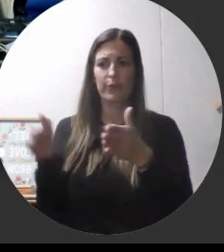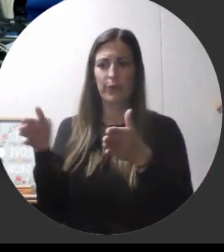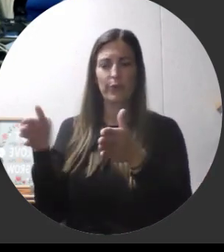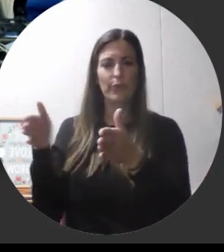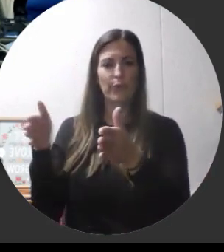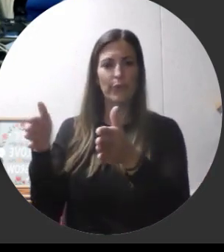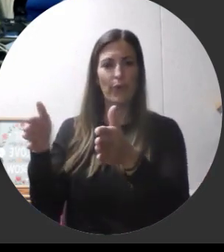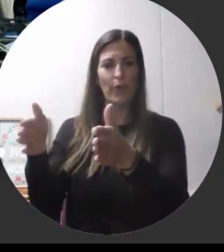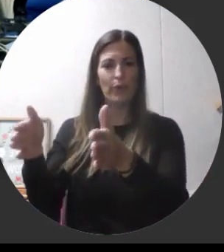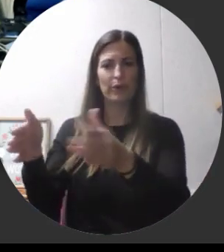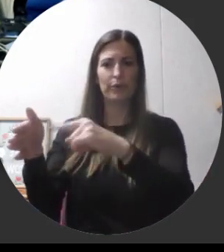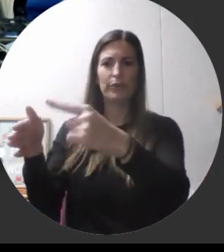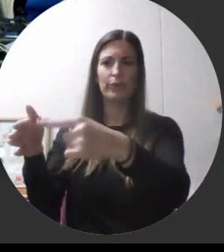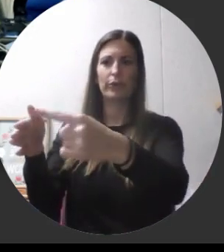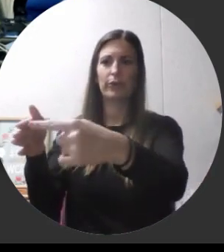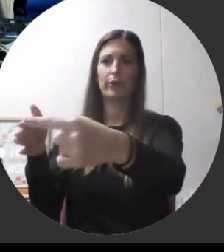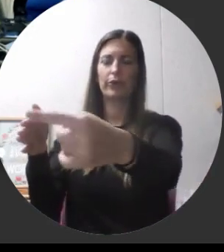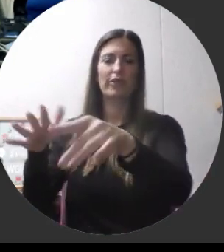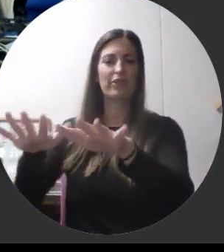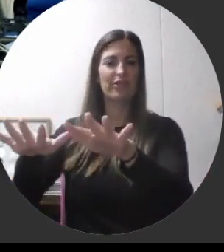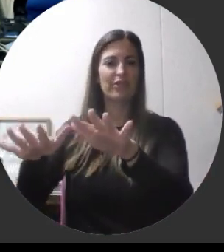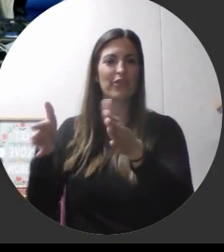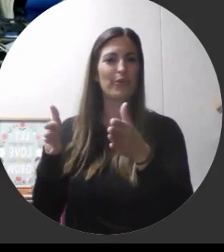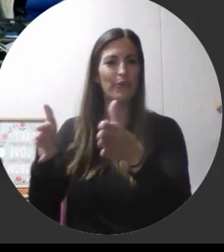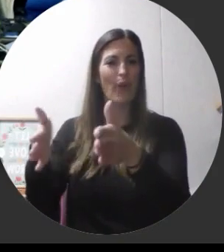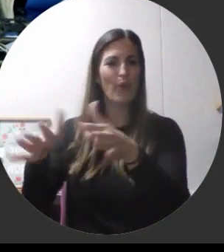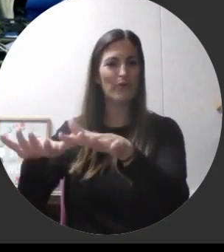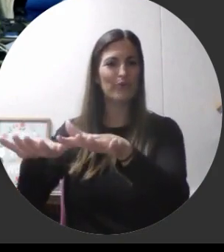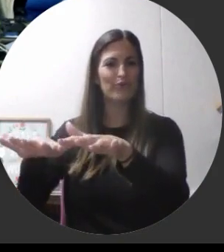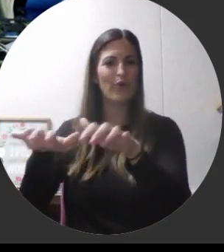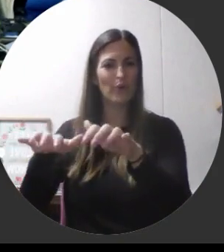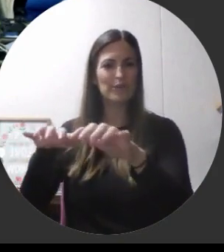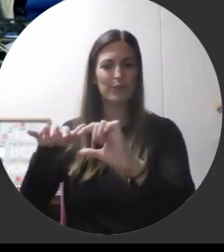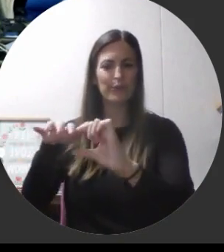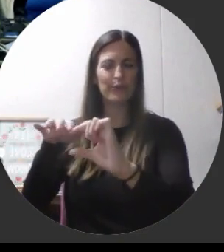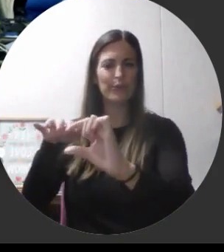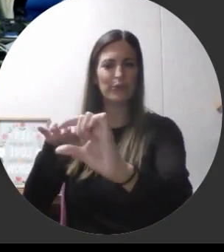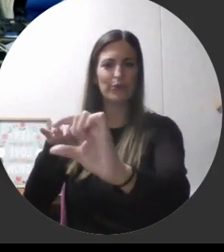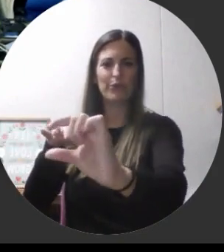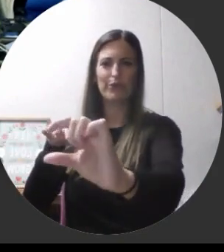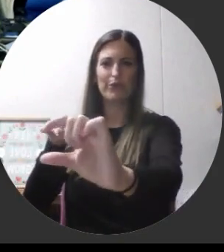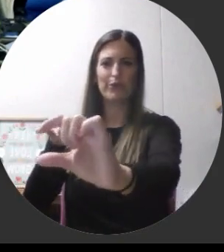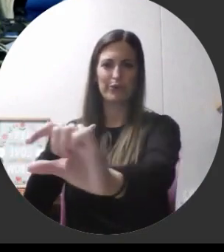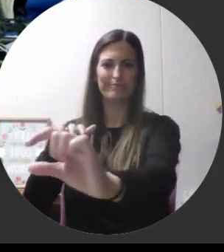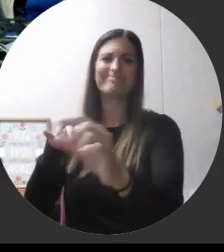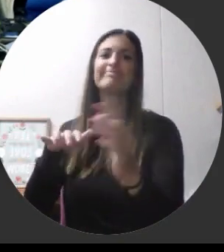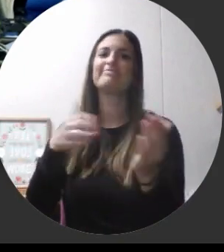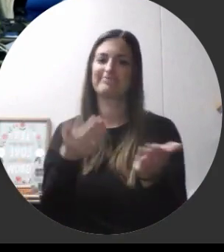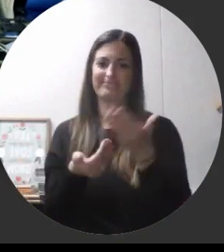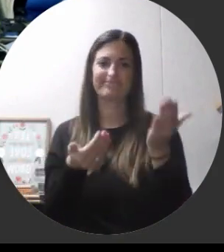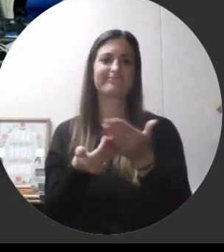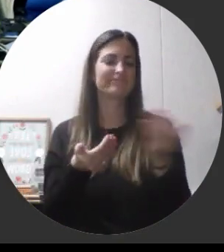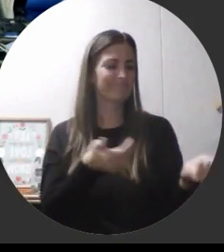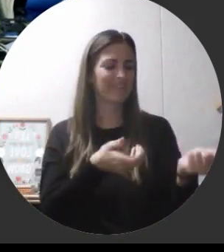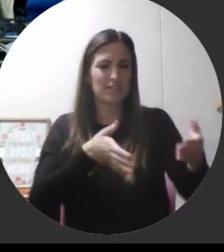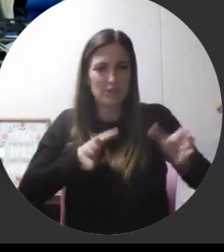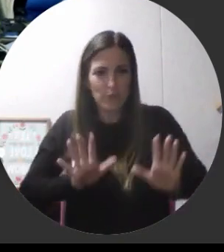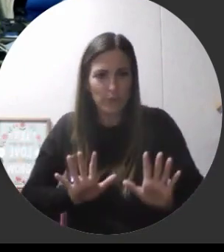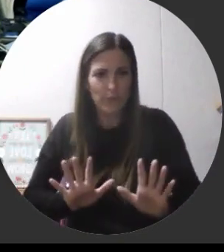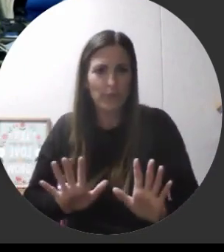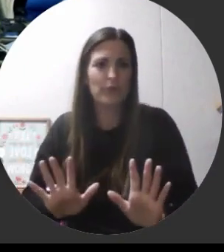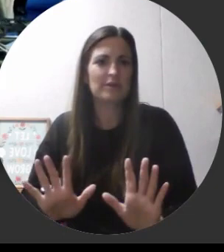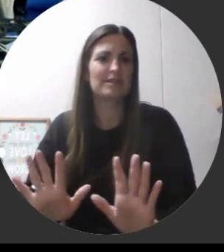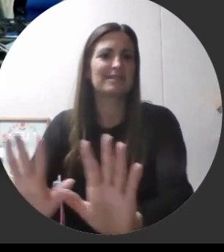and on it slid, for the rain on the surface of the road had frozen into a thick, slippery surface, like a skating rink. "We can slide him some,